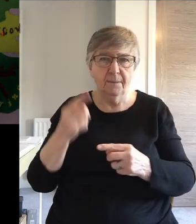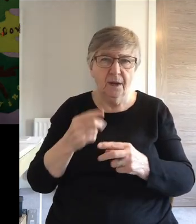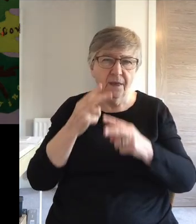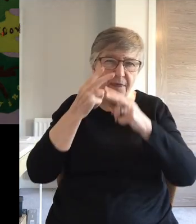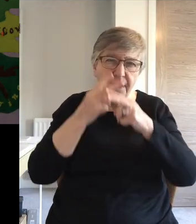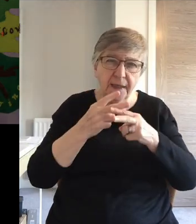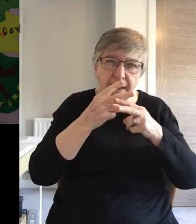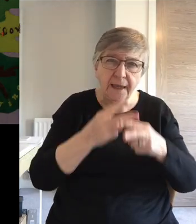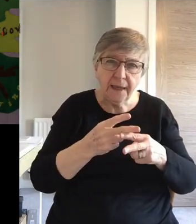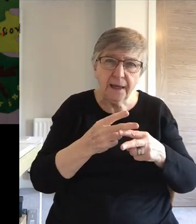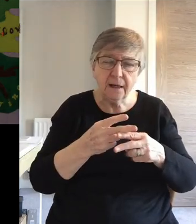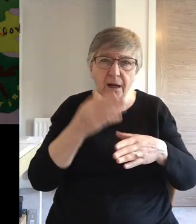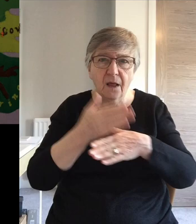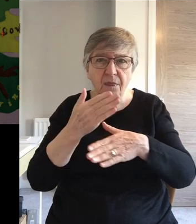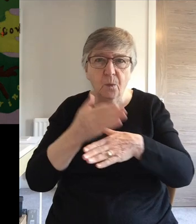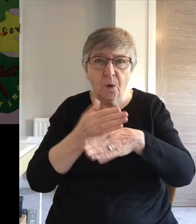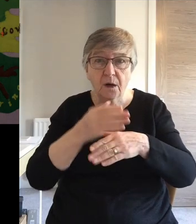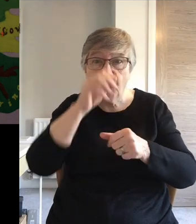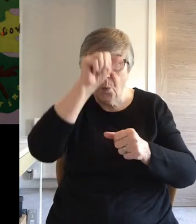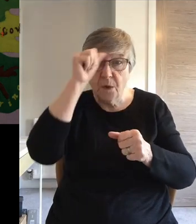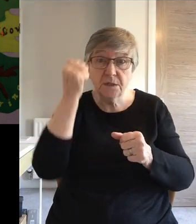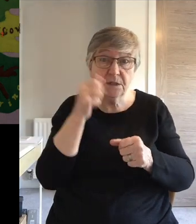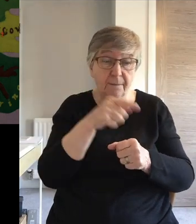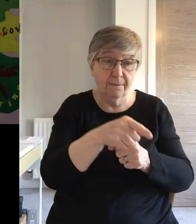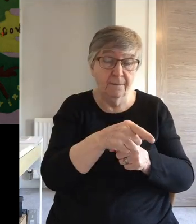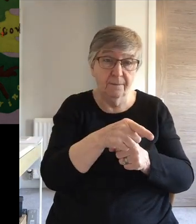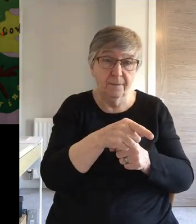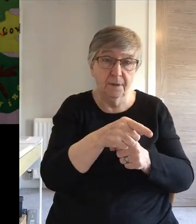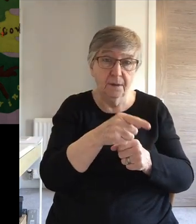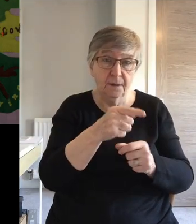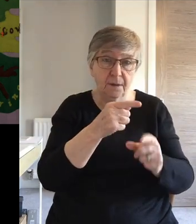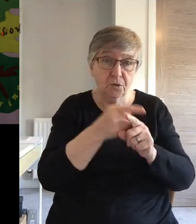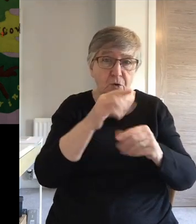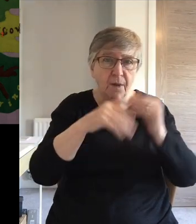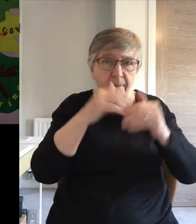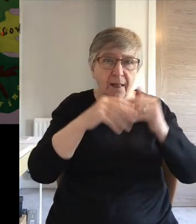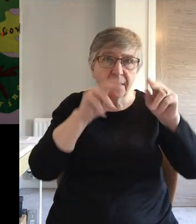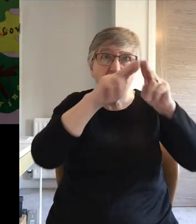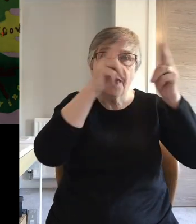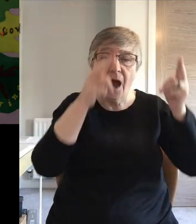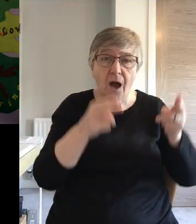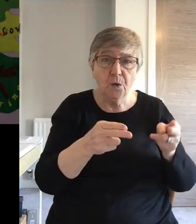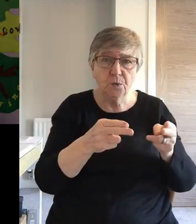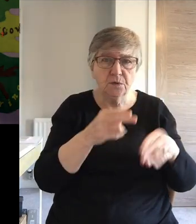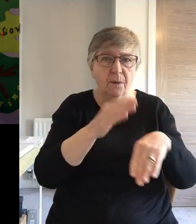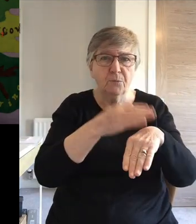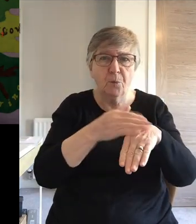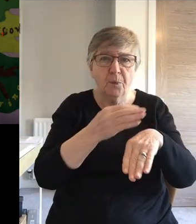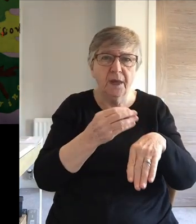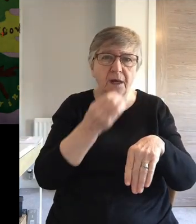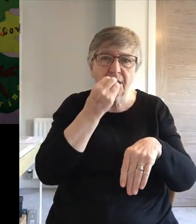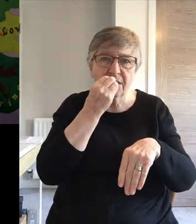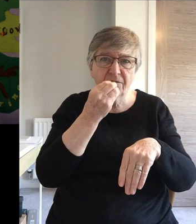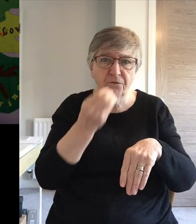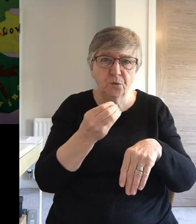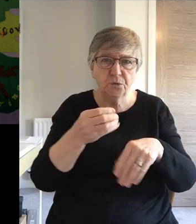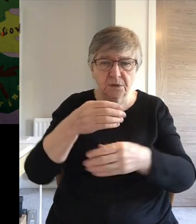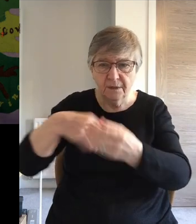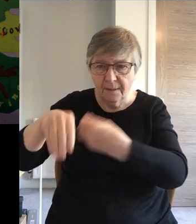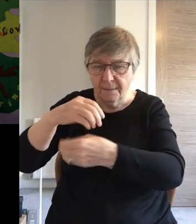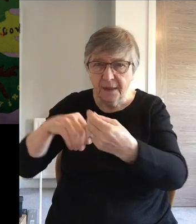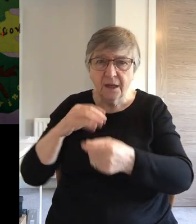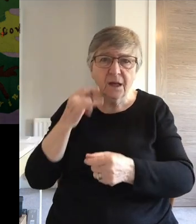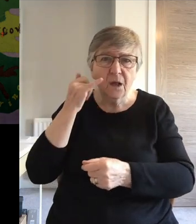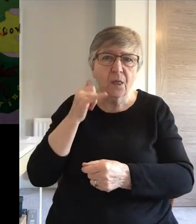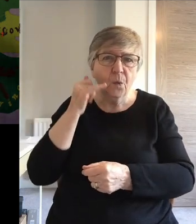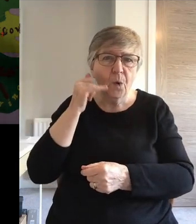however, the care and the industry that wisdom has taken, that I mentioned before, the building of the house, preparing the meat and